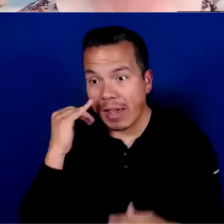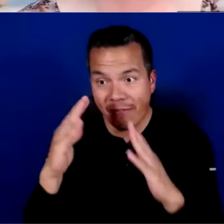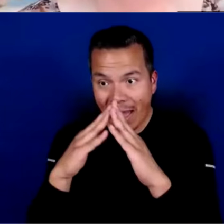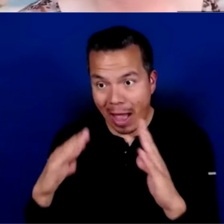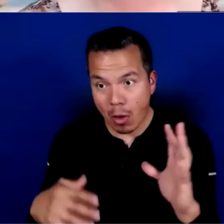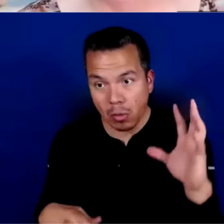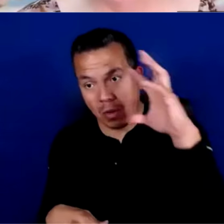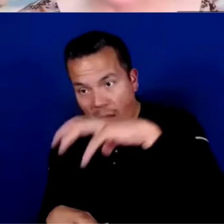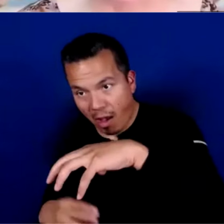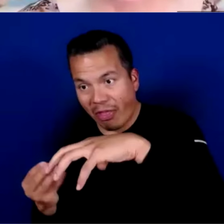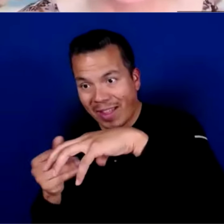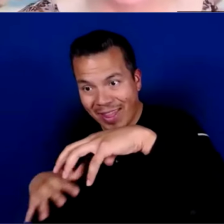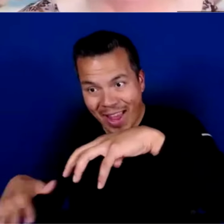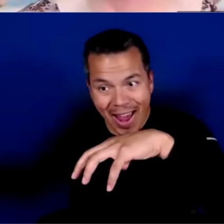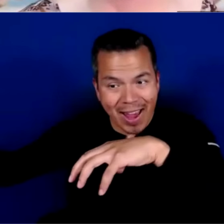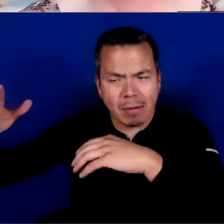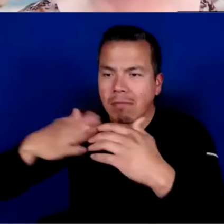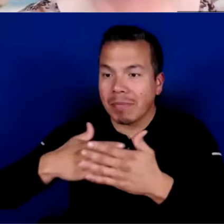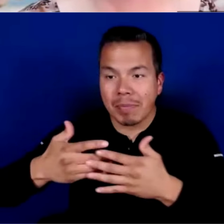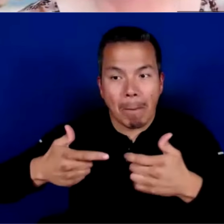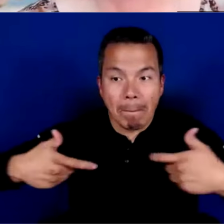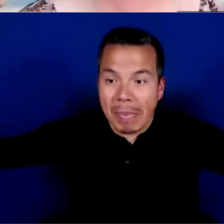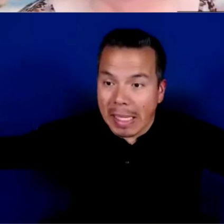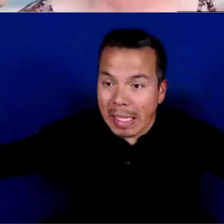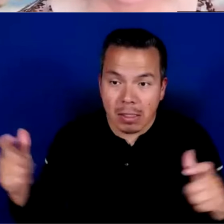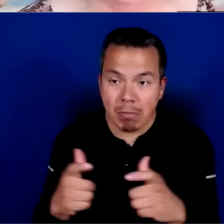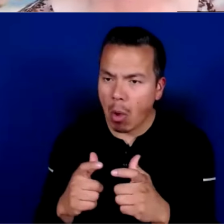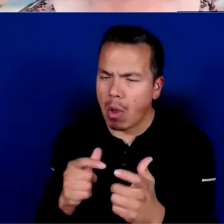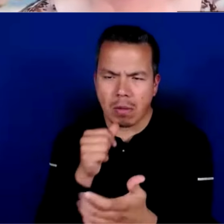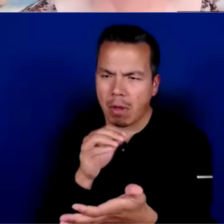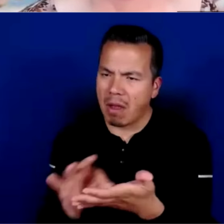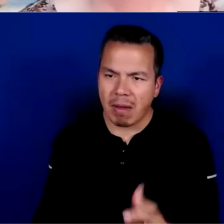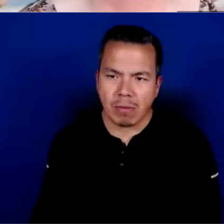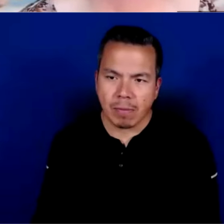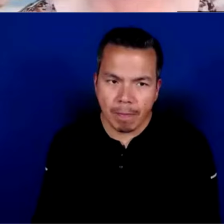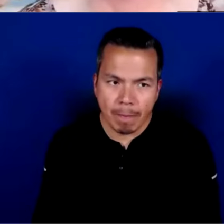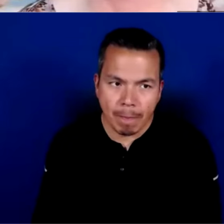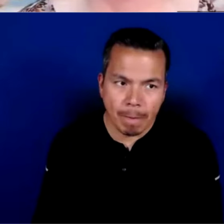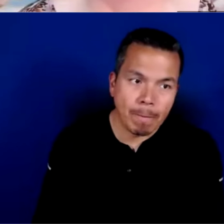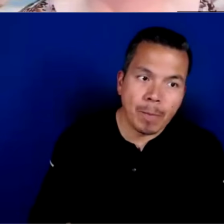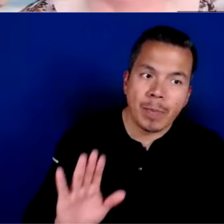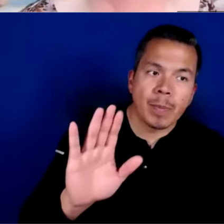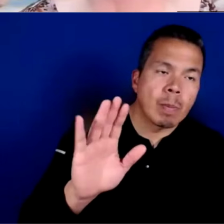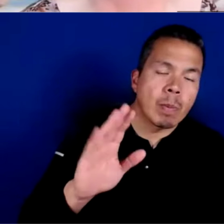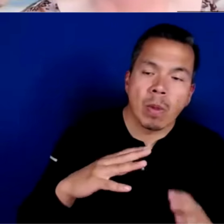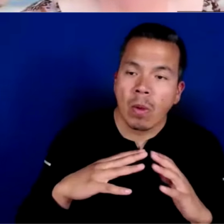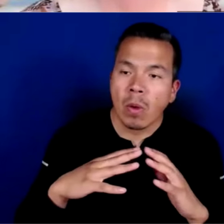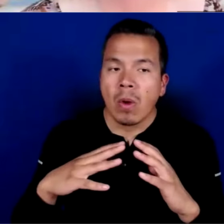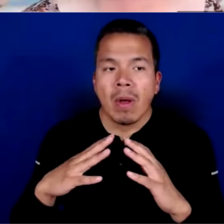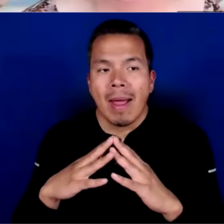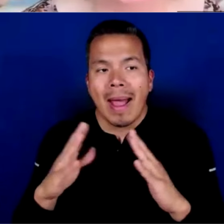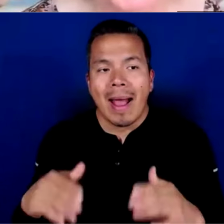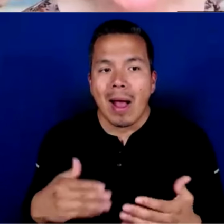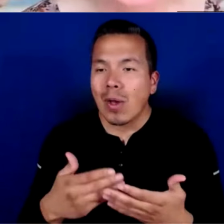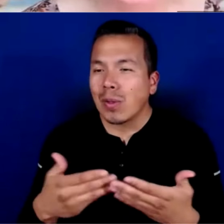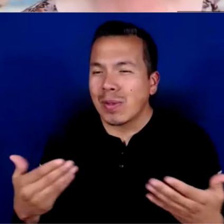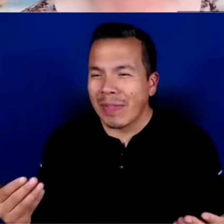land, then none of that is going to count. They're not going to count your household goods or personal effects. So